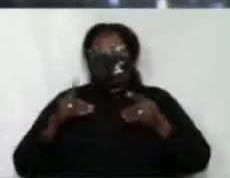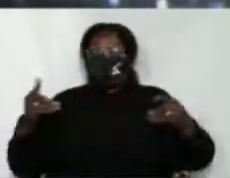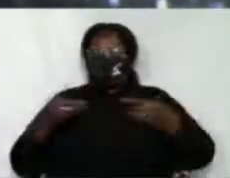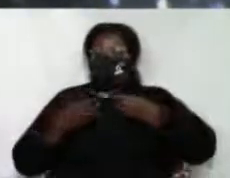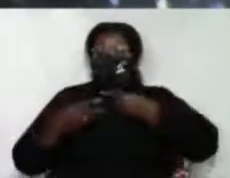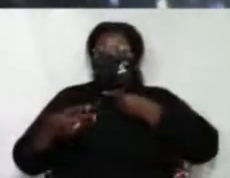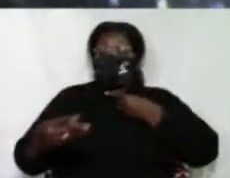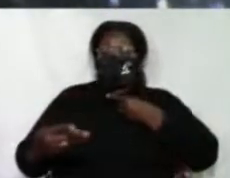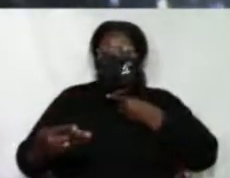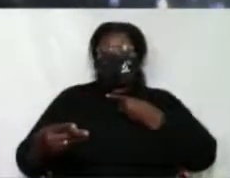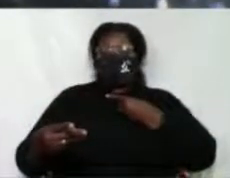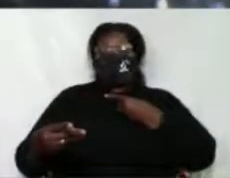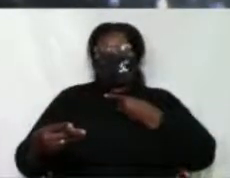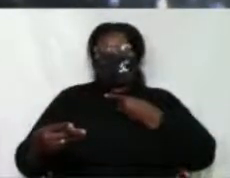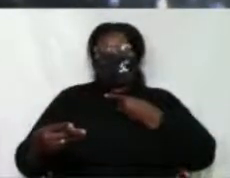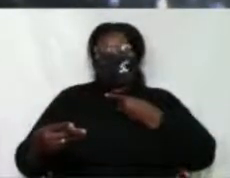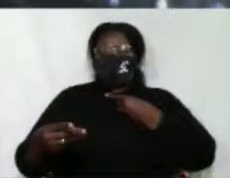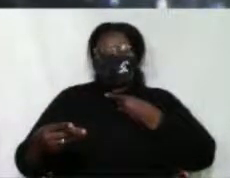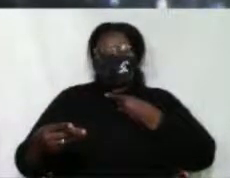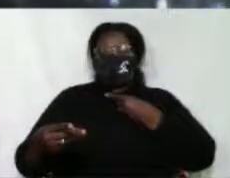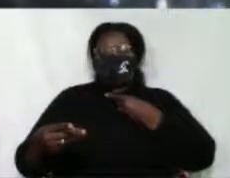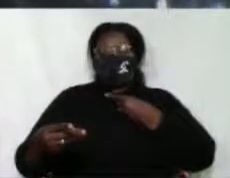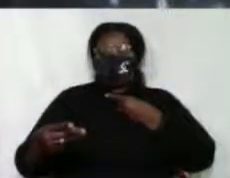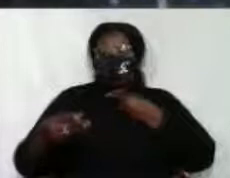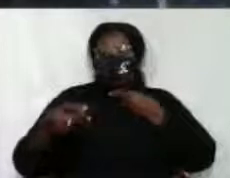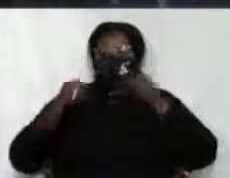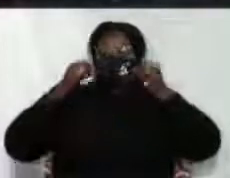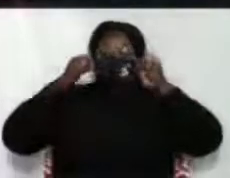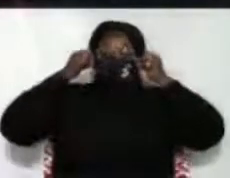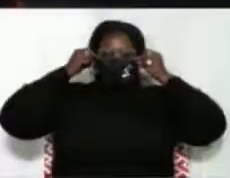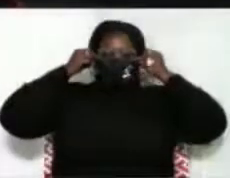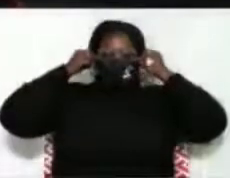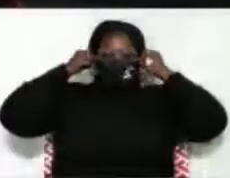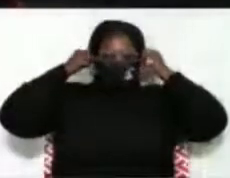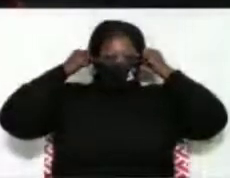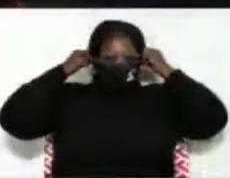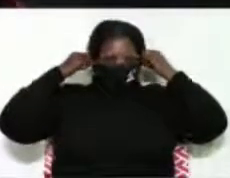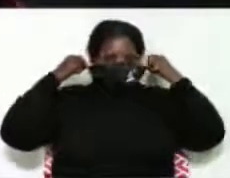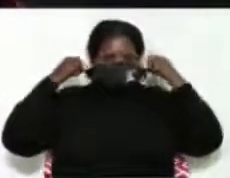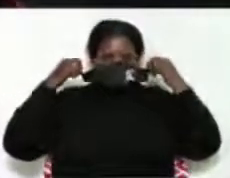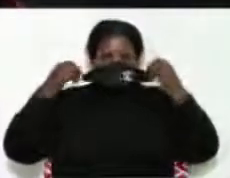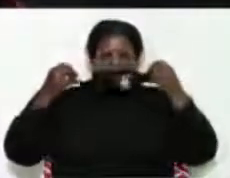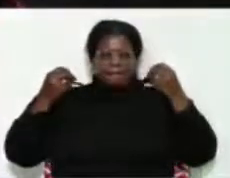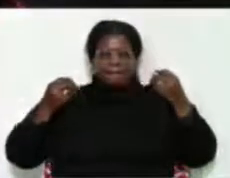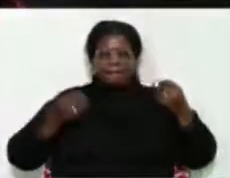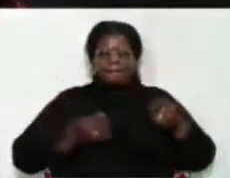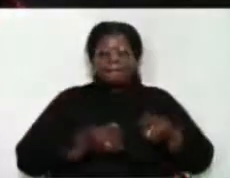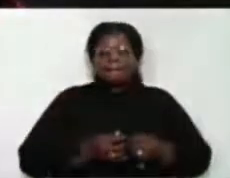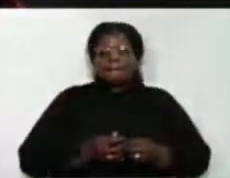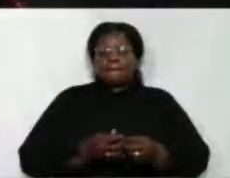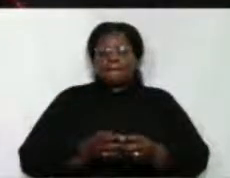distancing. So we remove our masks so we can also speak freely.